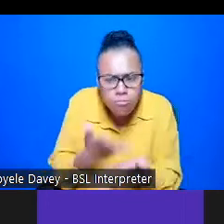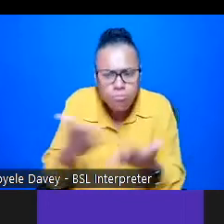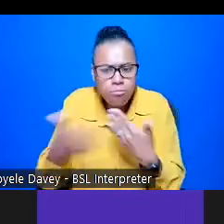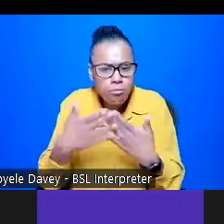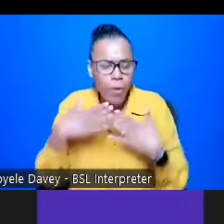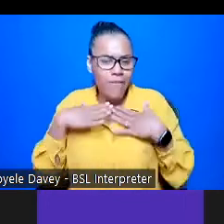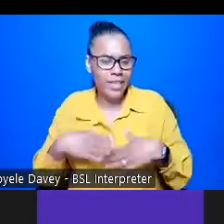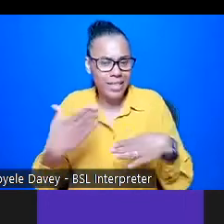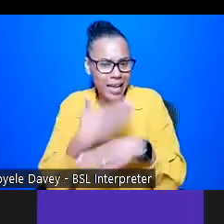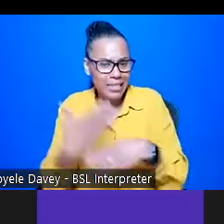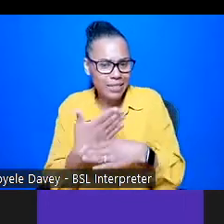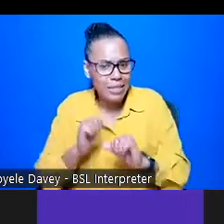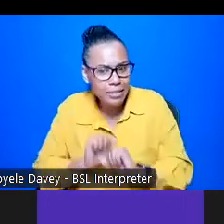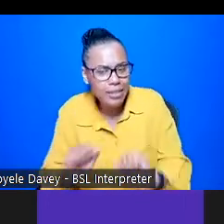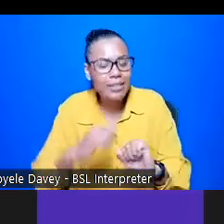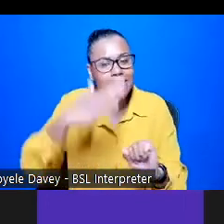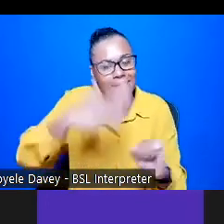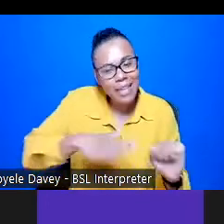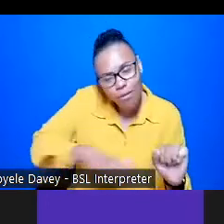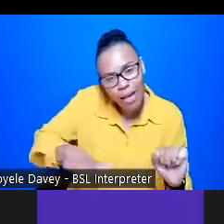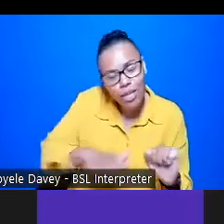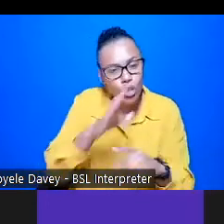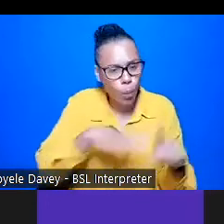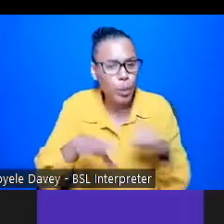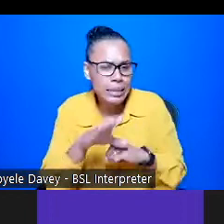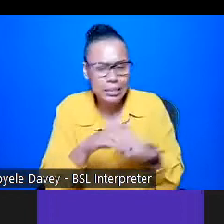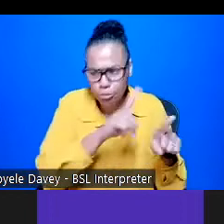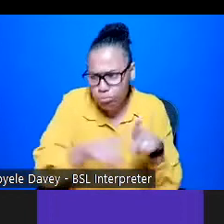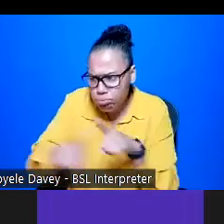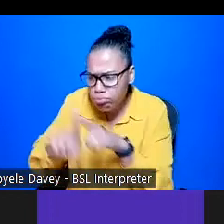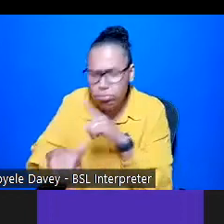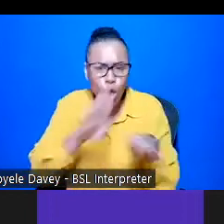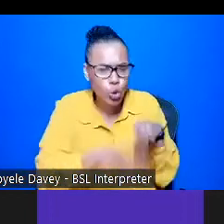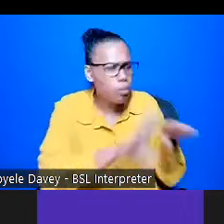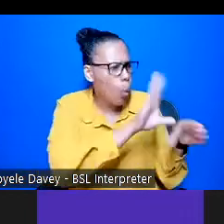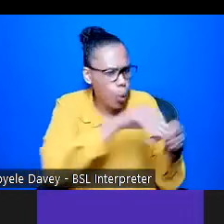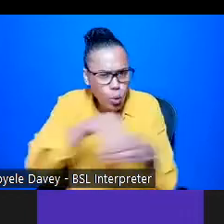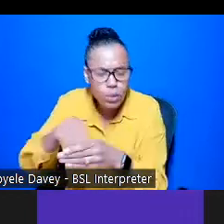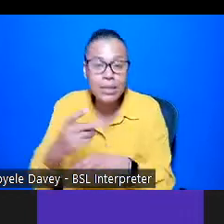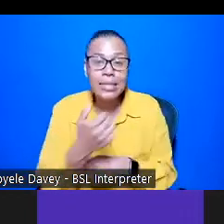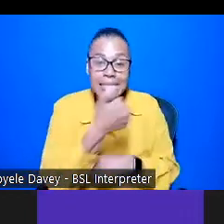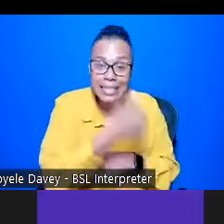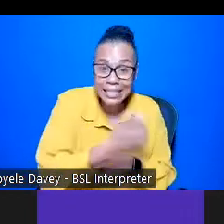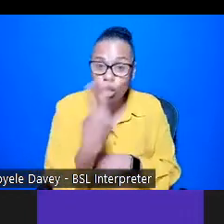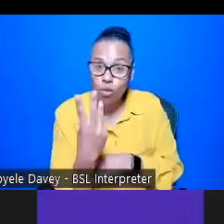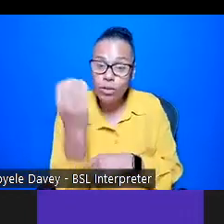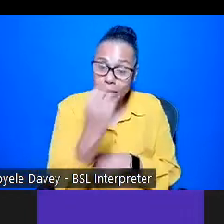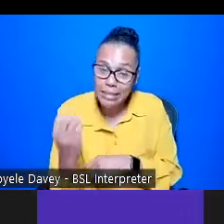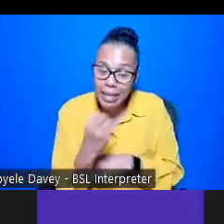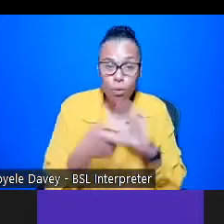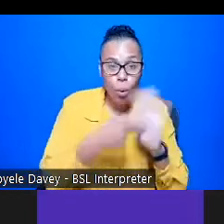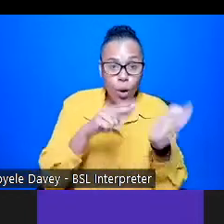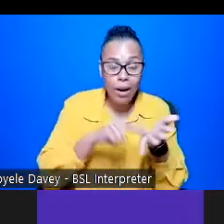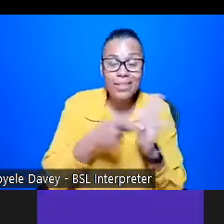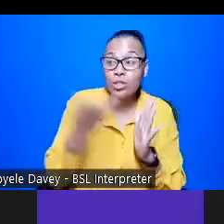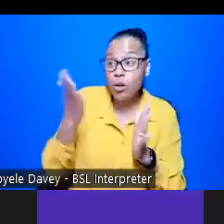amongst British South Asian communities across all areas of sport. 63% of organisations funded through Sporting Equals